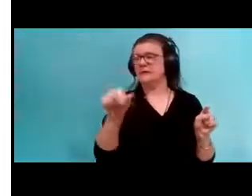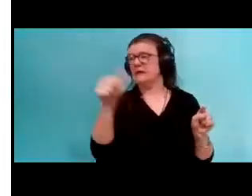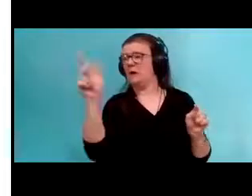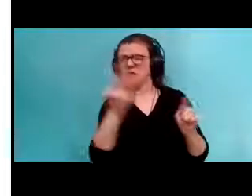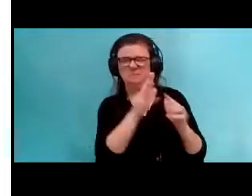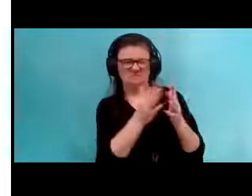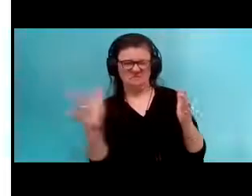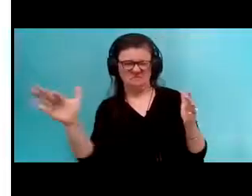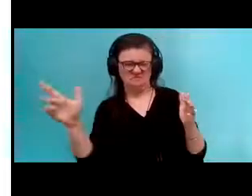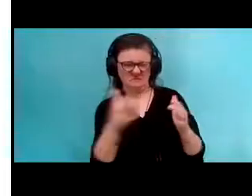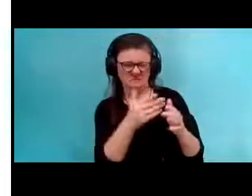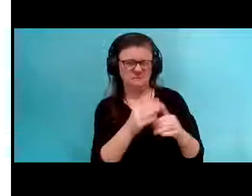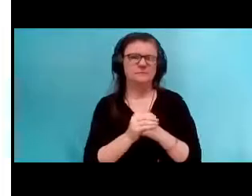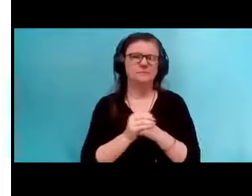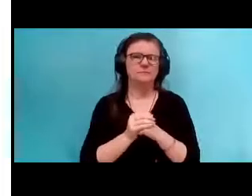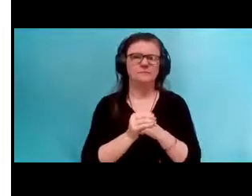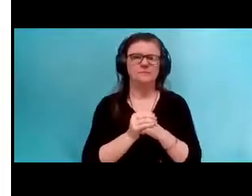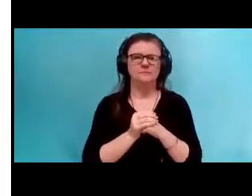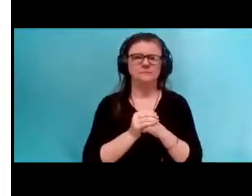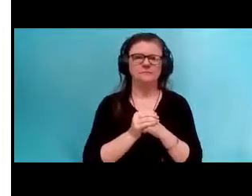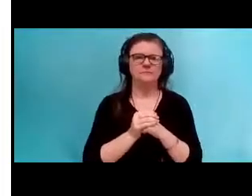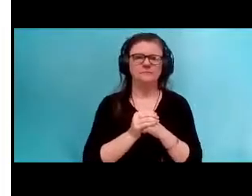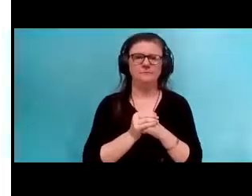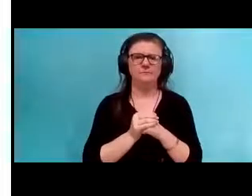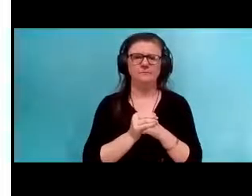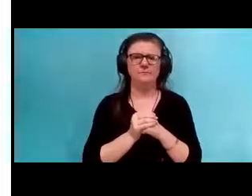purposes. Next slide, please.